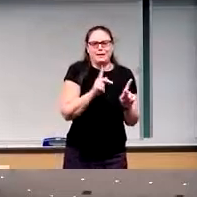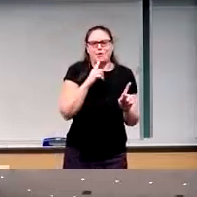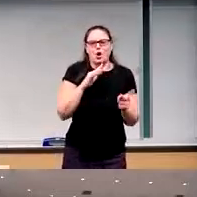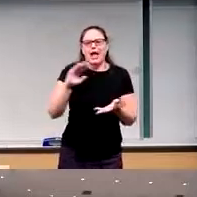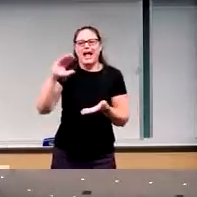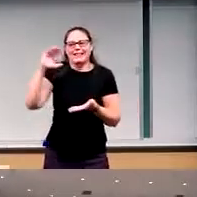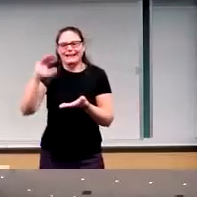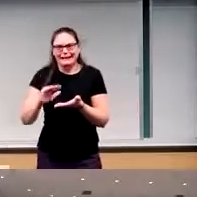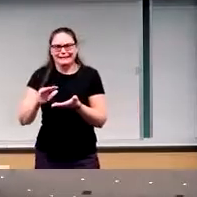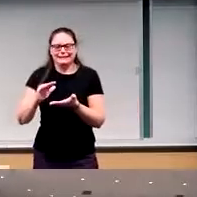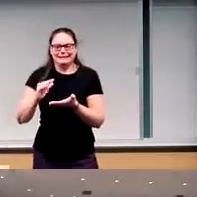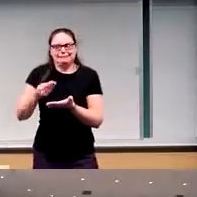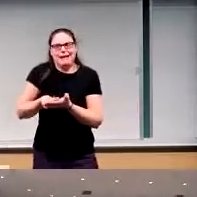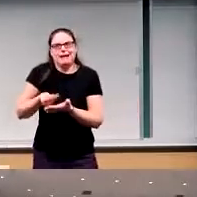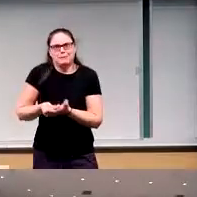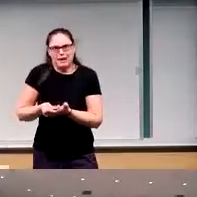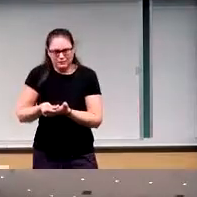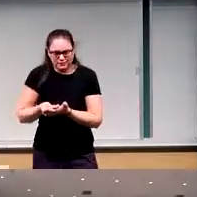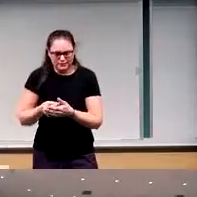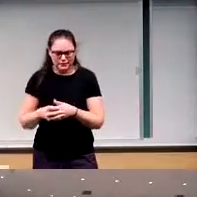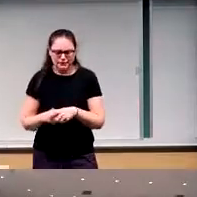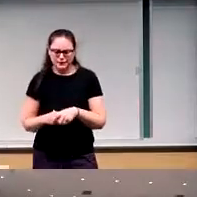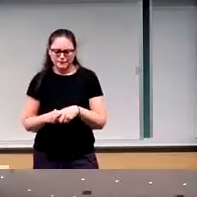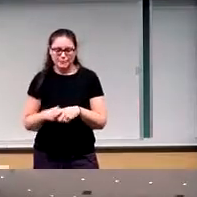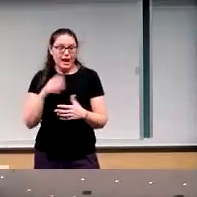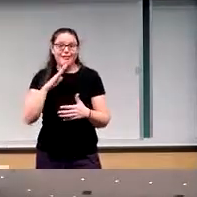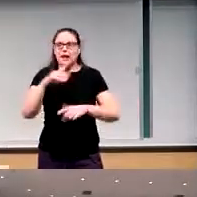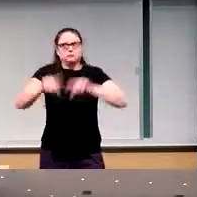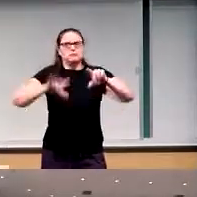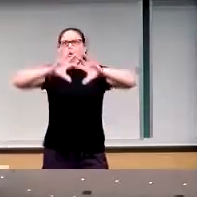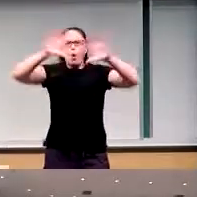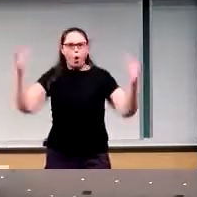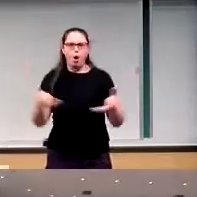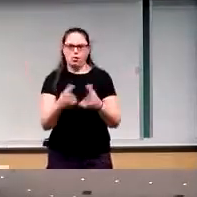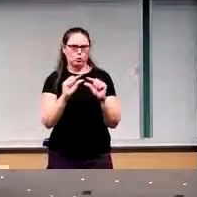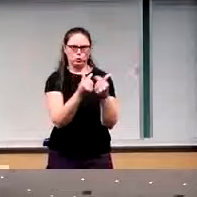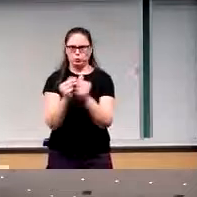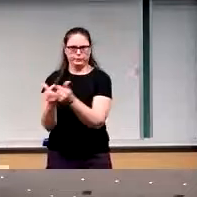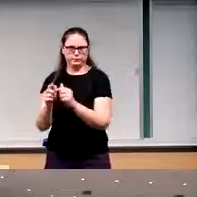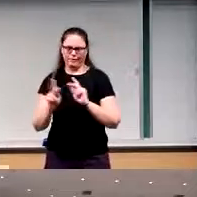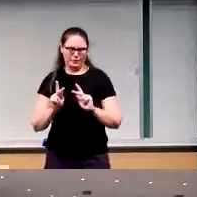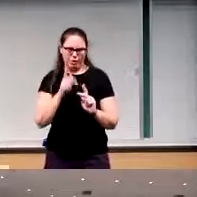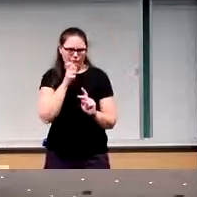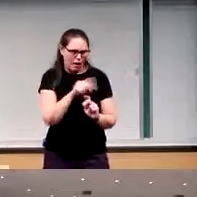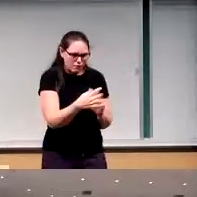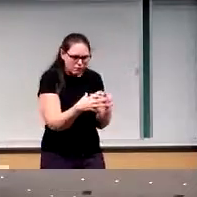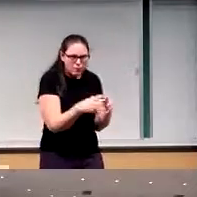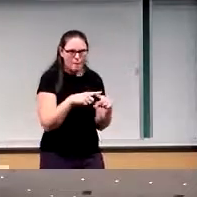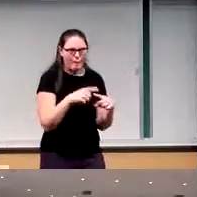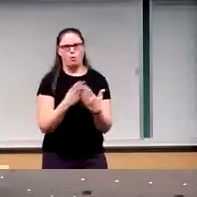to anybody. And that includes, all groups of people. So you start from a goal and then you sort